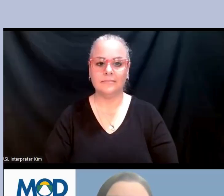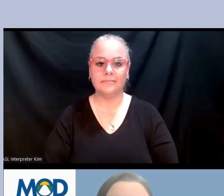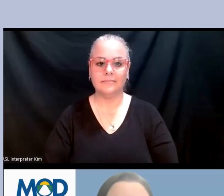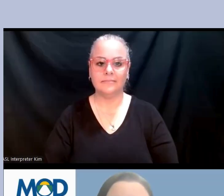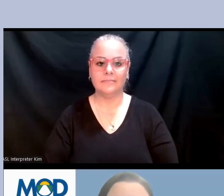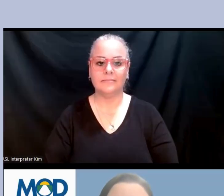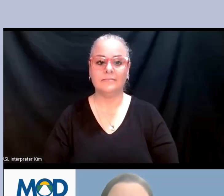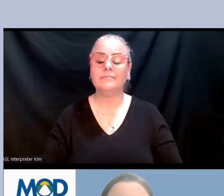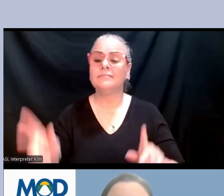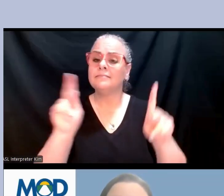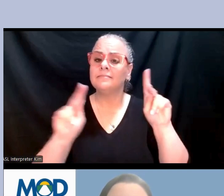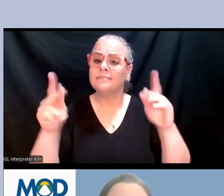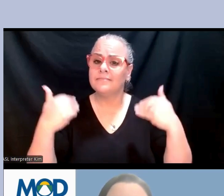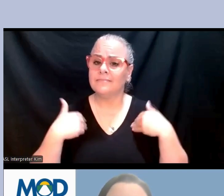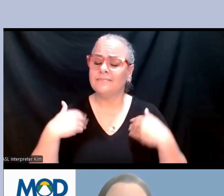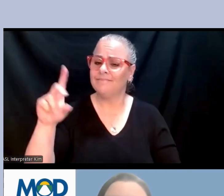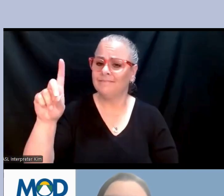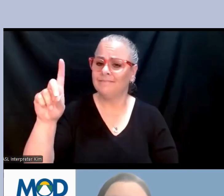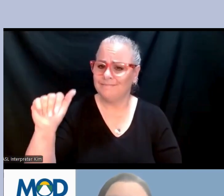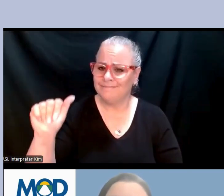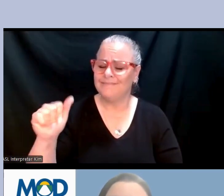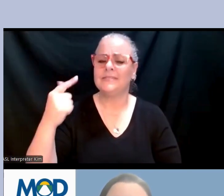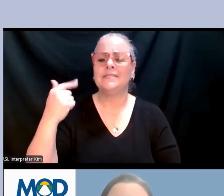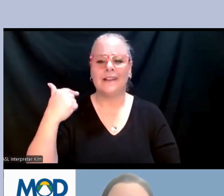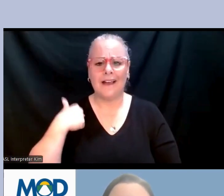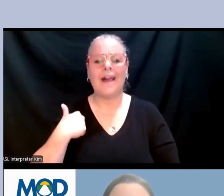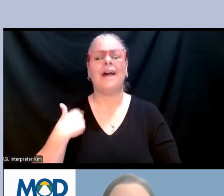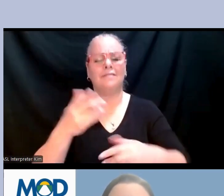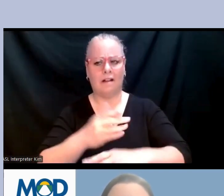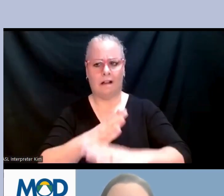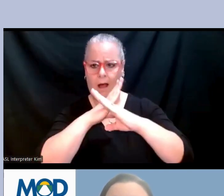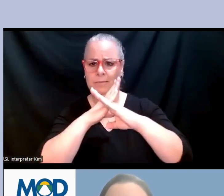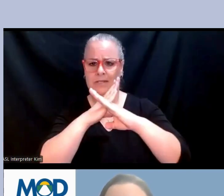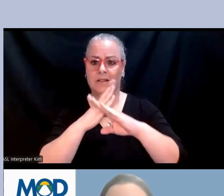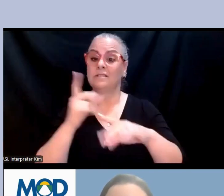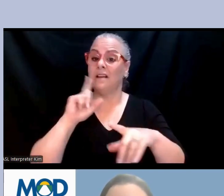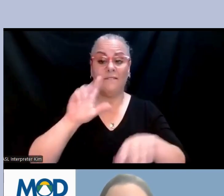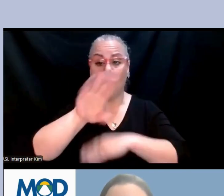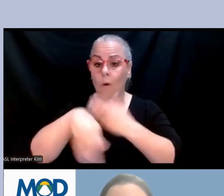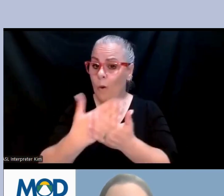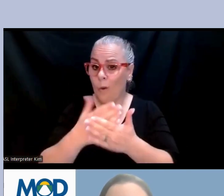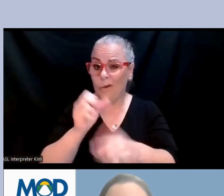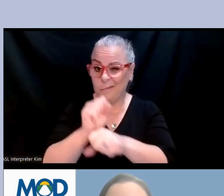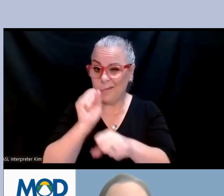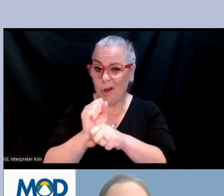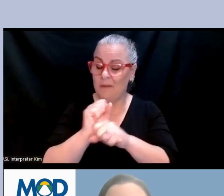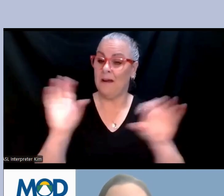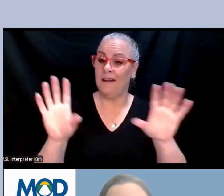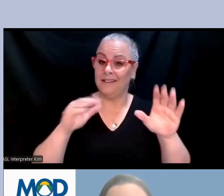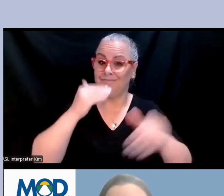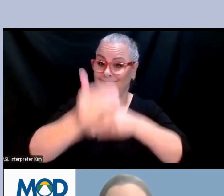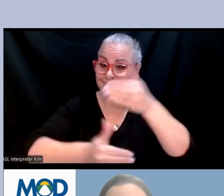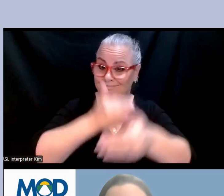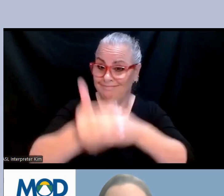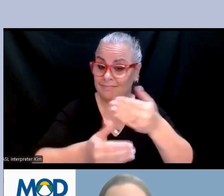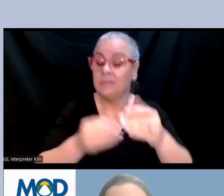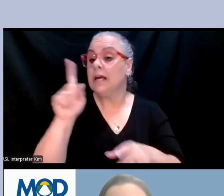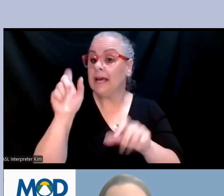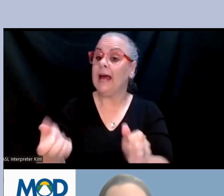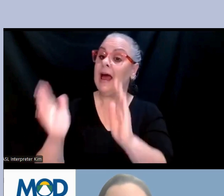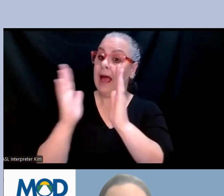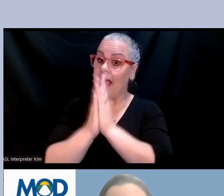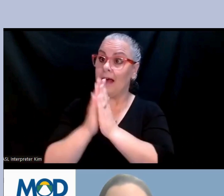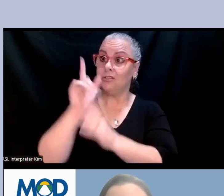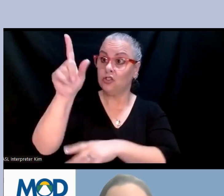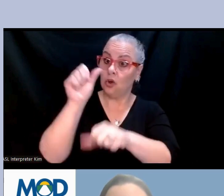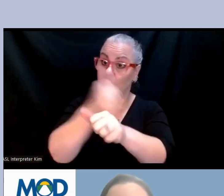People with disabilities who are facing an obstacle at any stage of the employment process because of their disability can ask their employer for a change